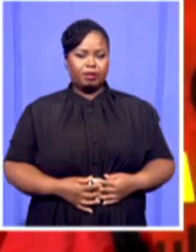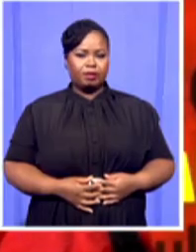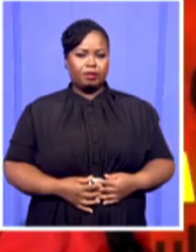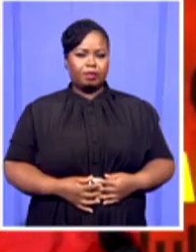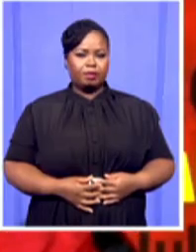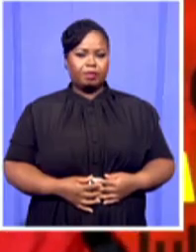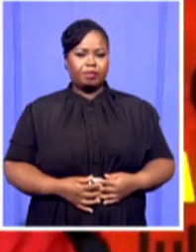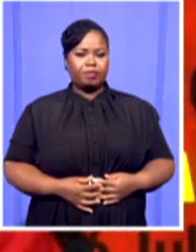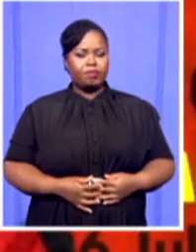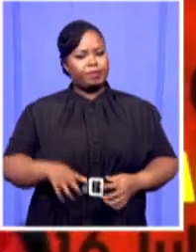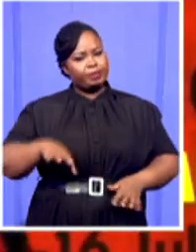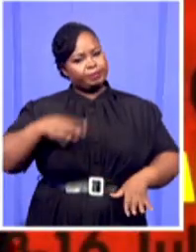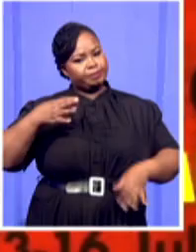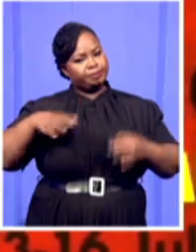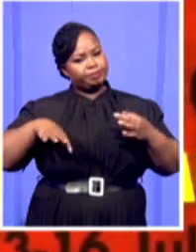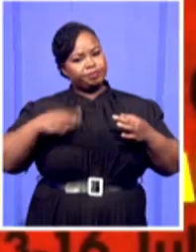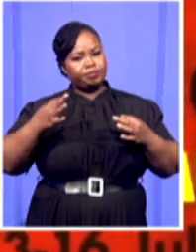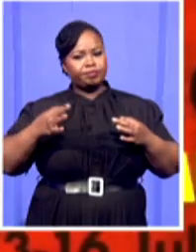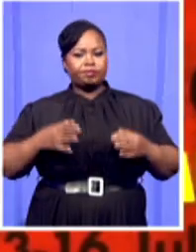to analyze